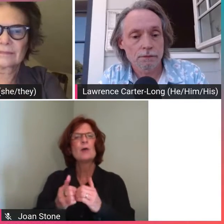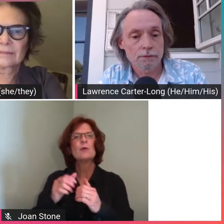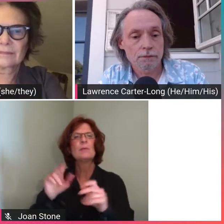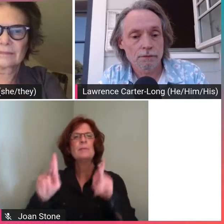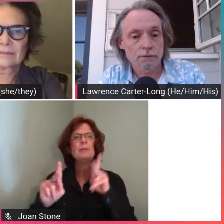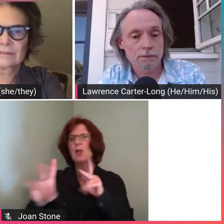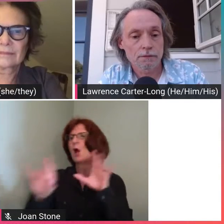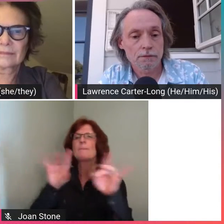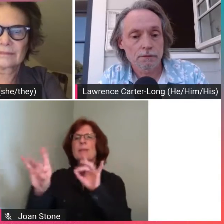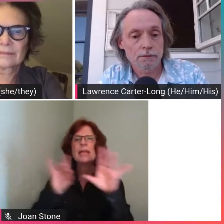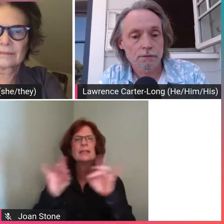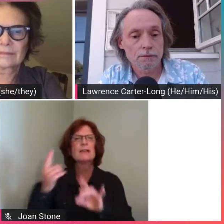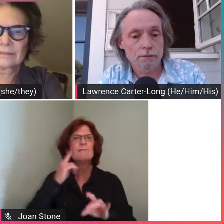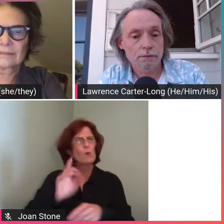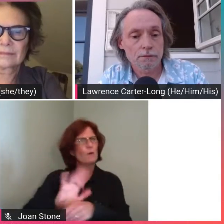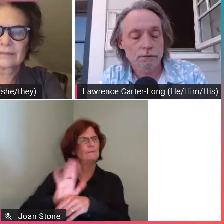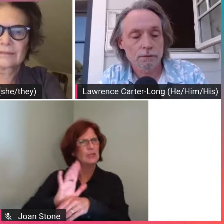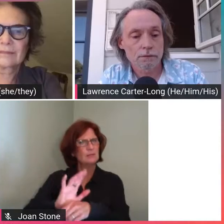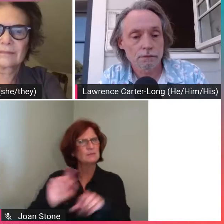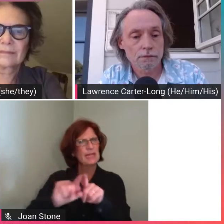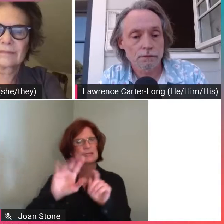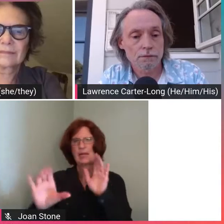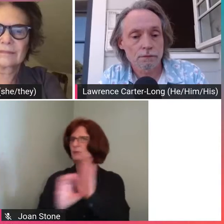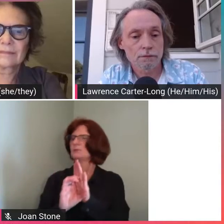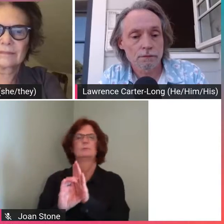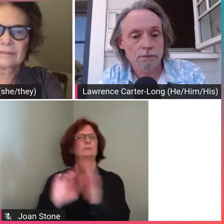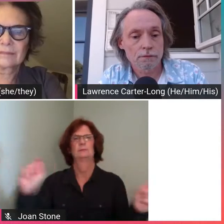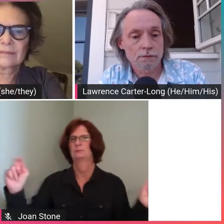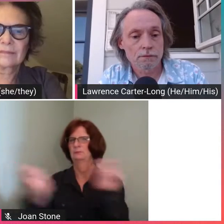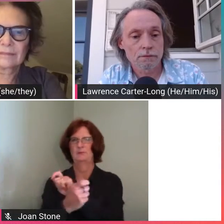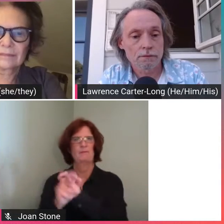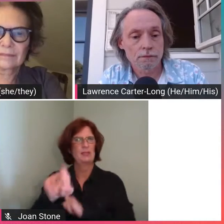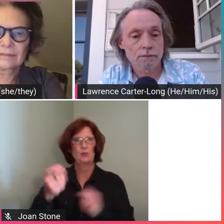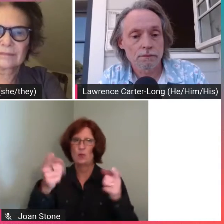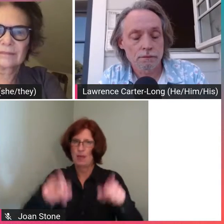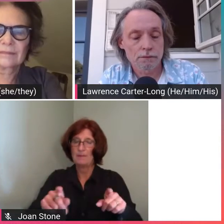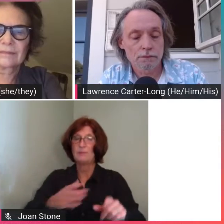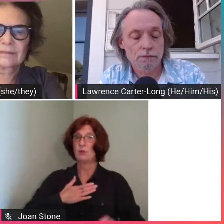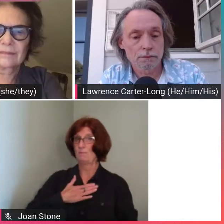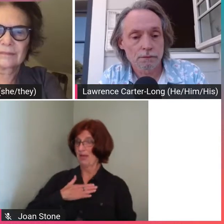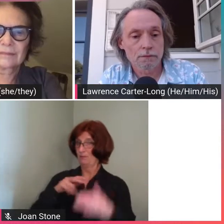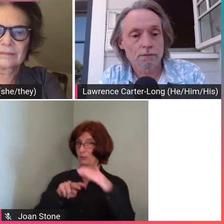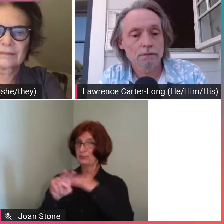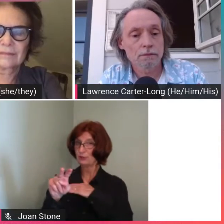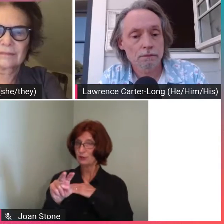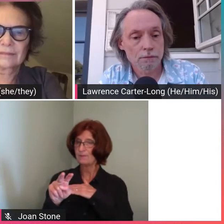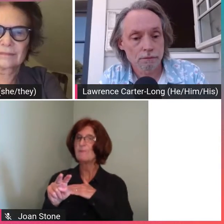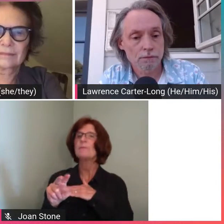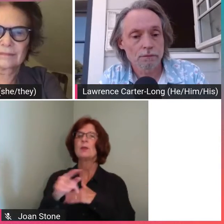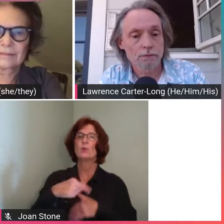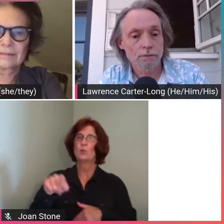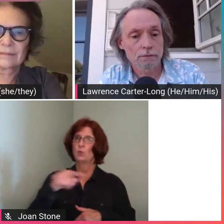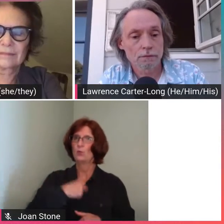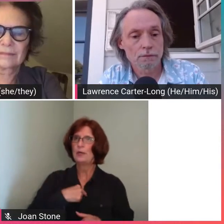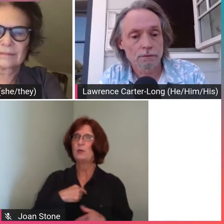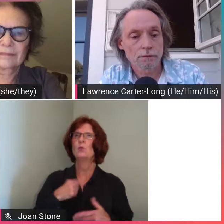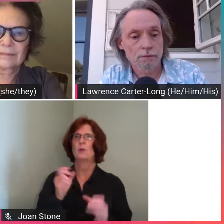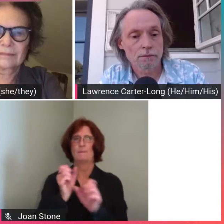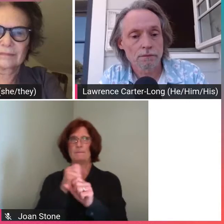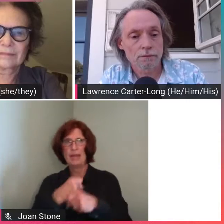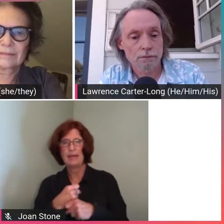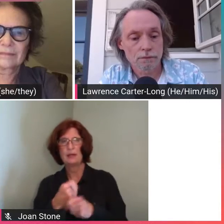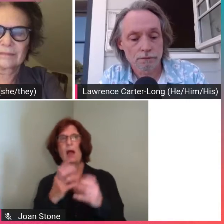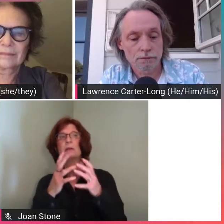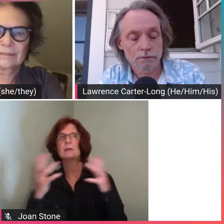There's a whole industry-wide change that needs to happen. So my prediction is we're going to be creating so much